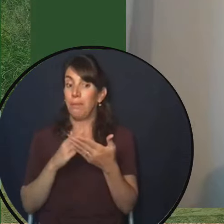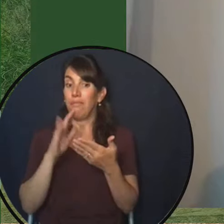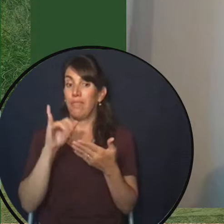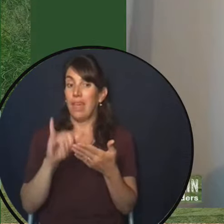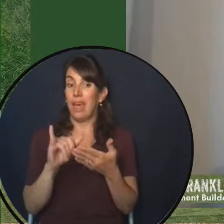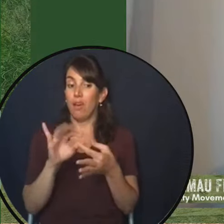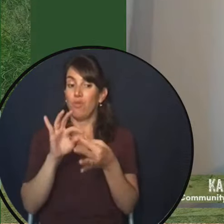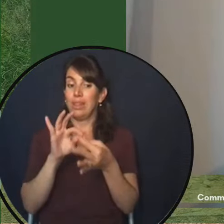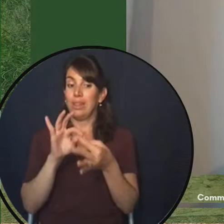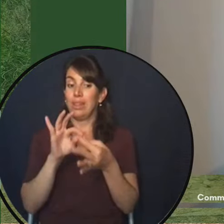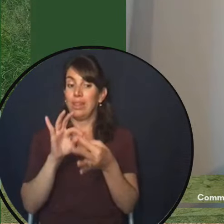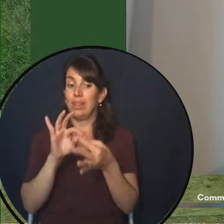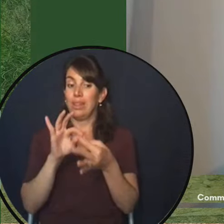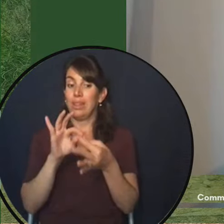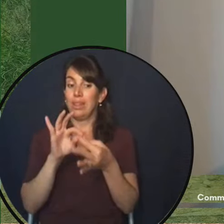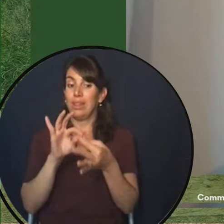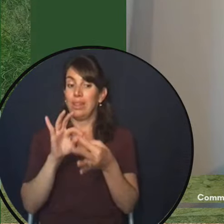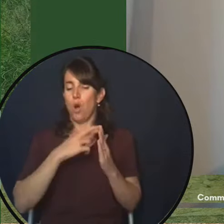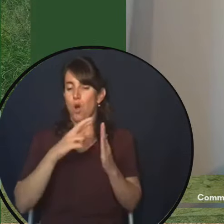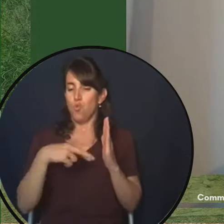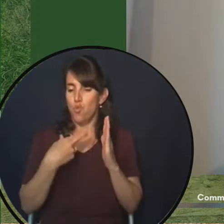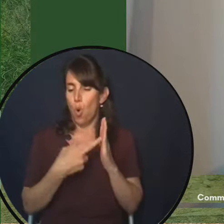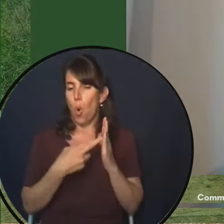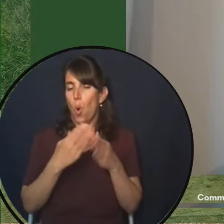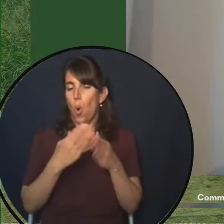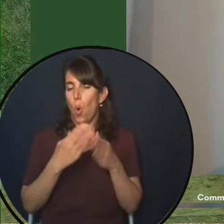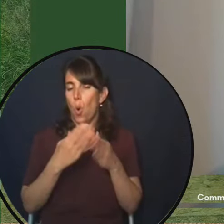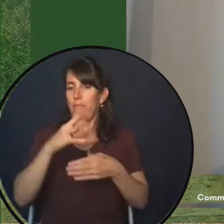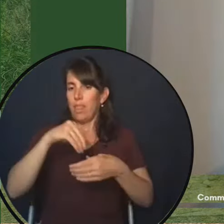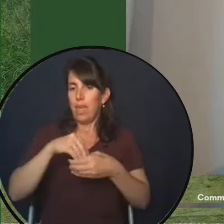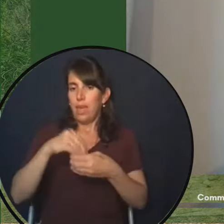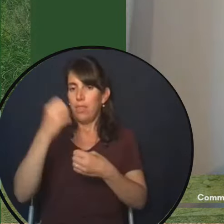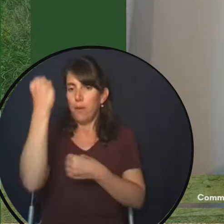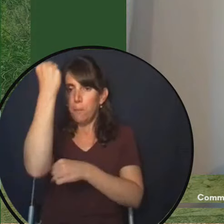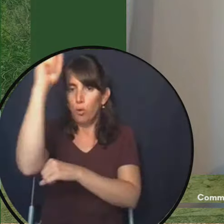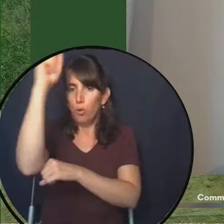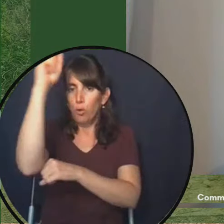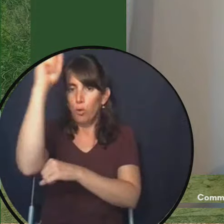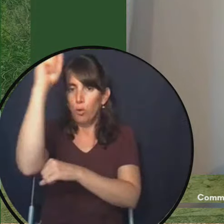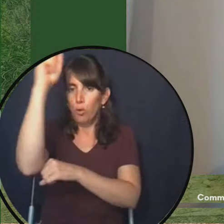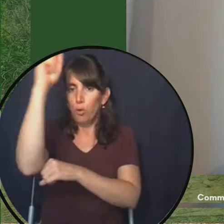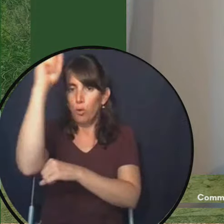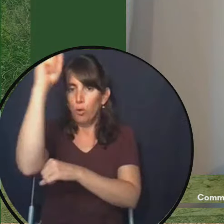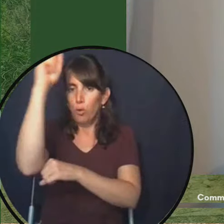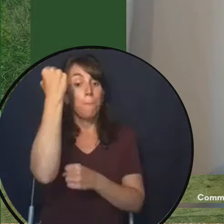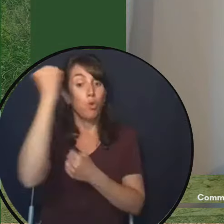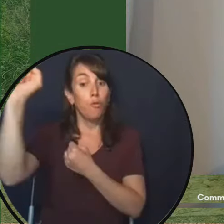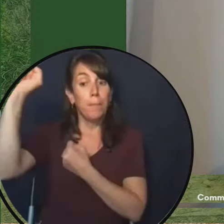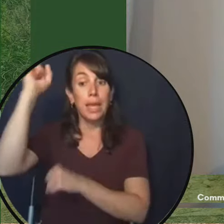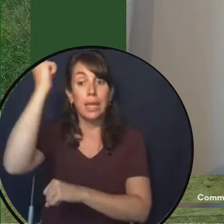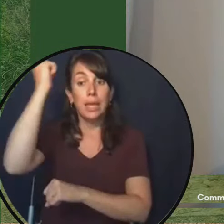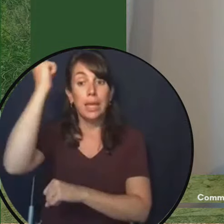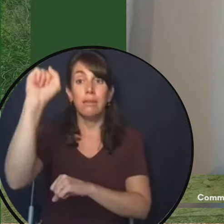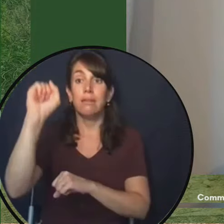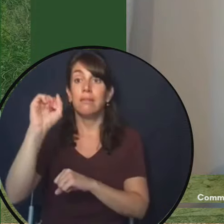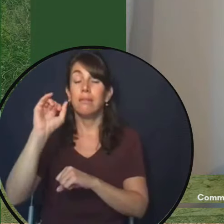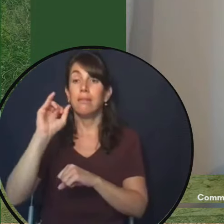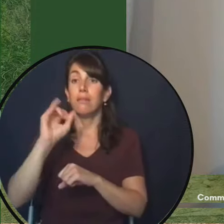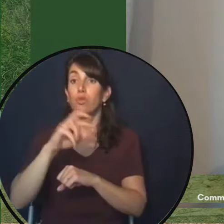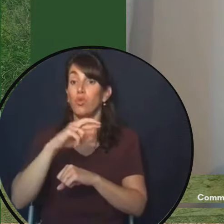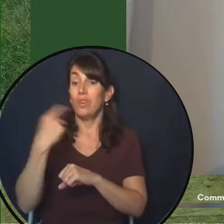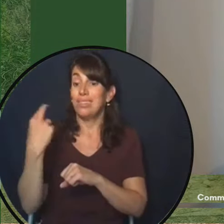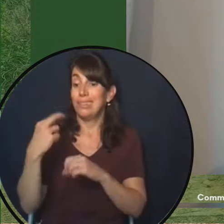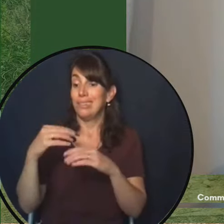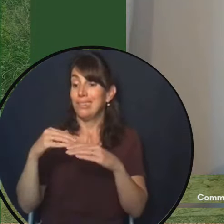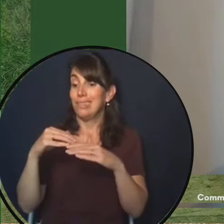role is within movements. And so there are some movements where risk accessibility is quite